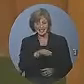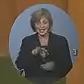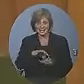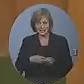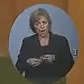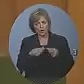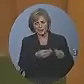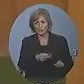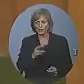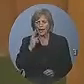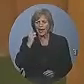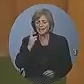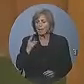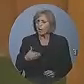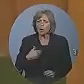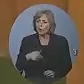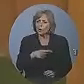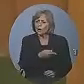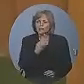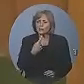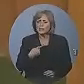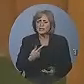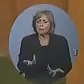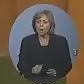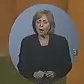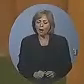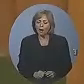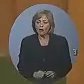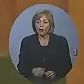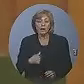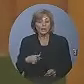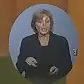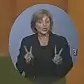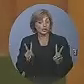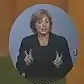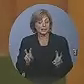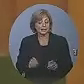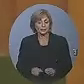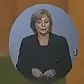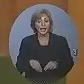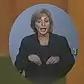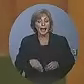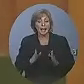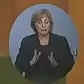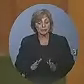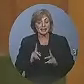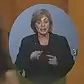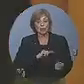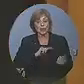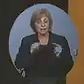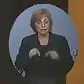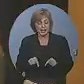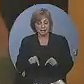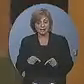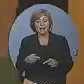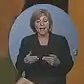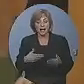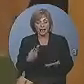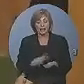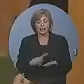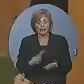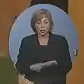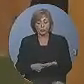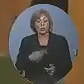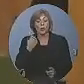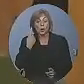so? I quote, Mr. Speaker, ministers must be present in Parliament to answer honestly and accurately about